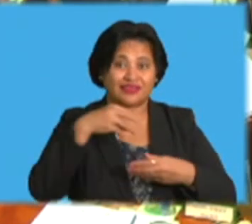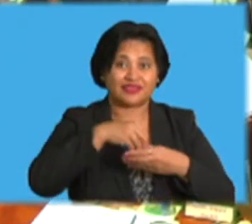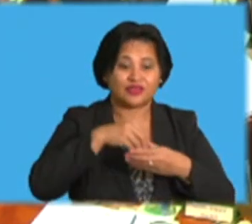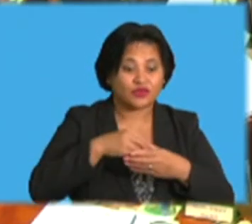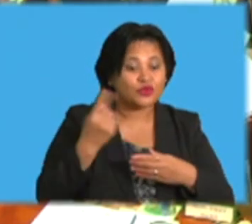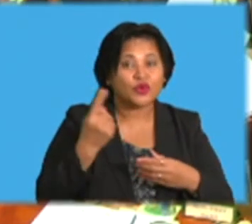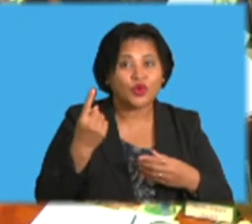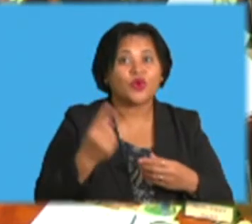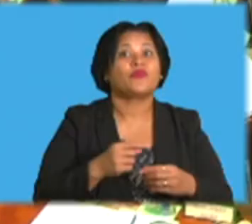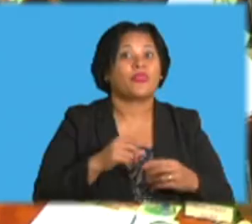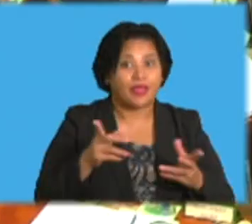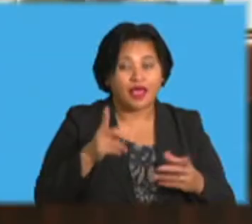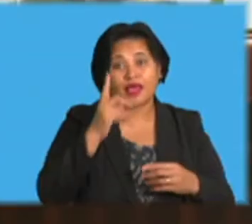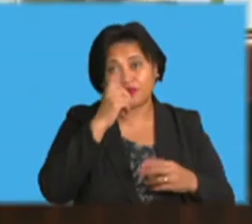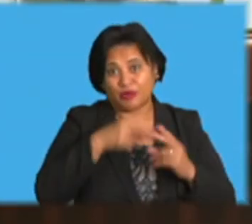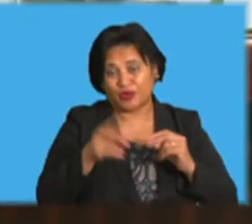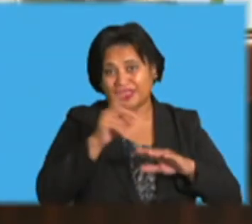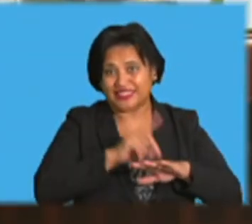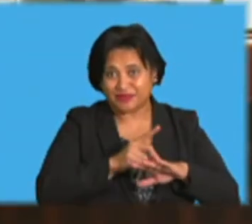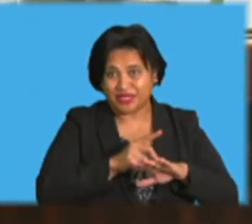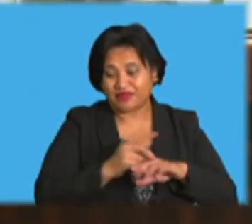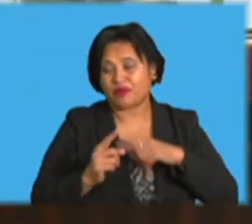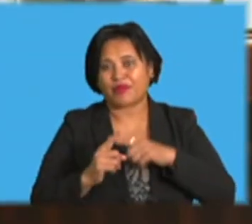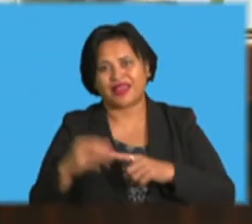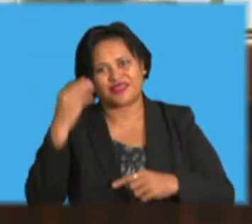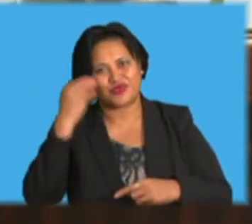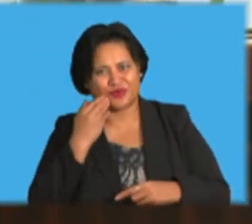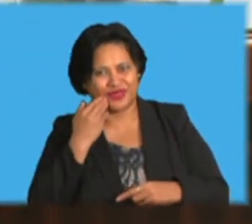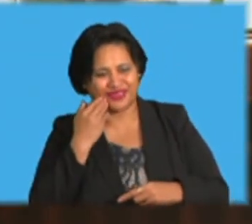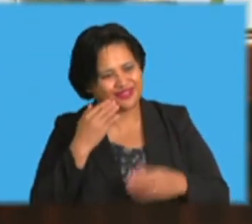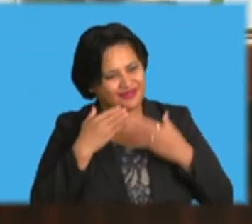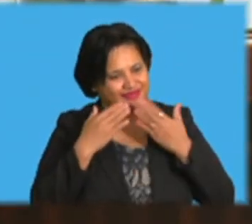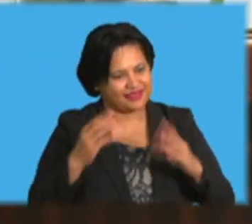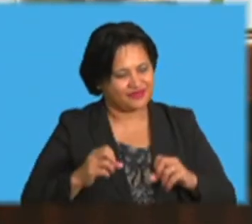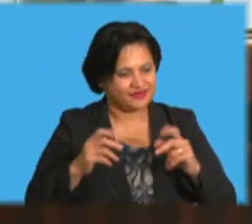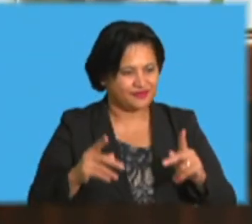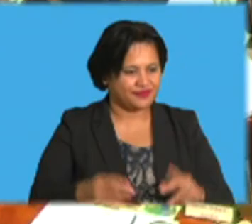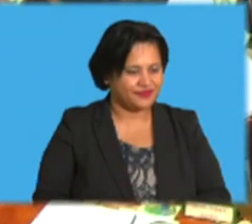disabilities and our women. Thank you for the opportunity, Madam Speaker.